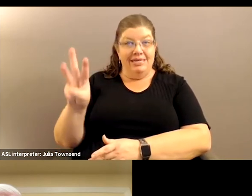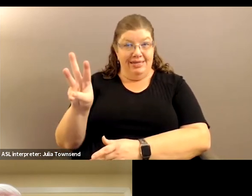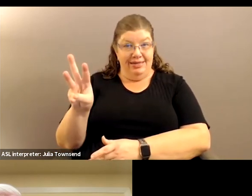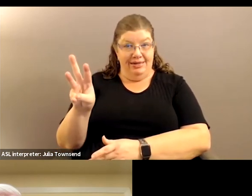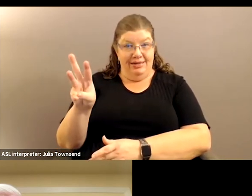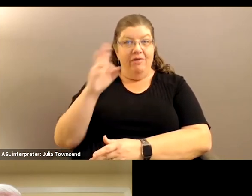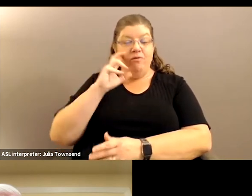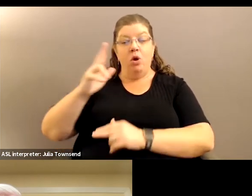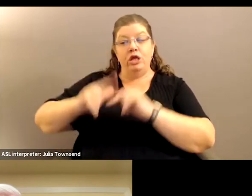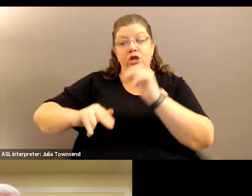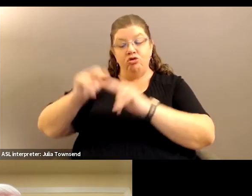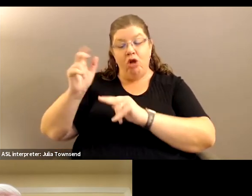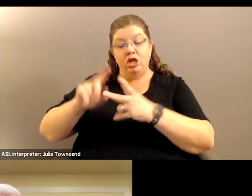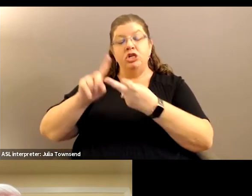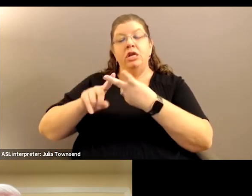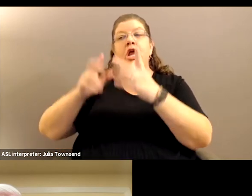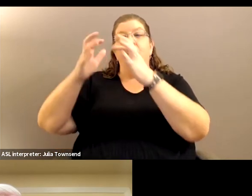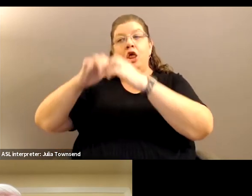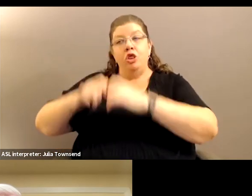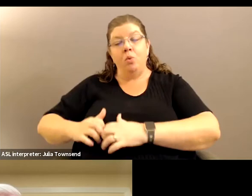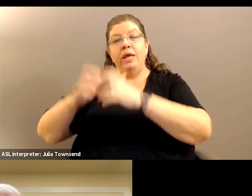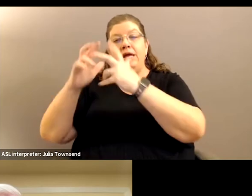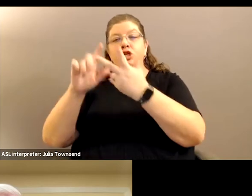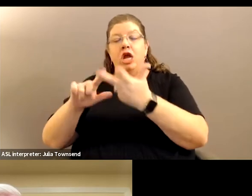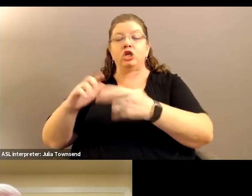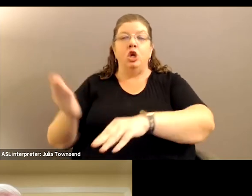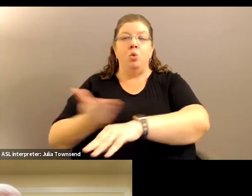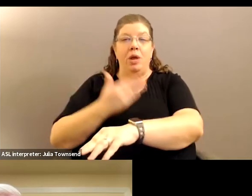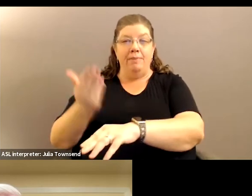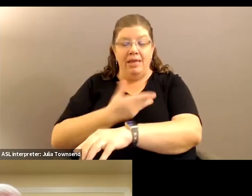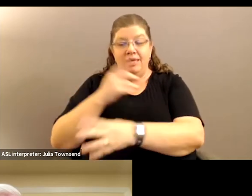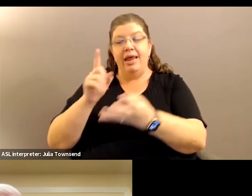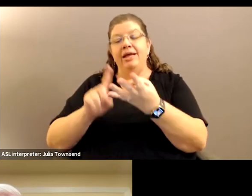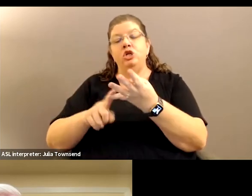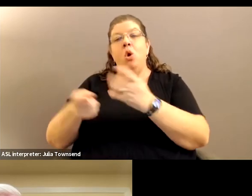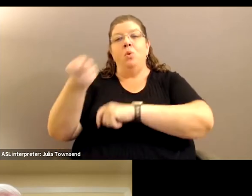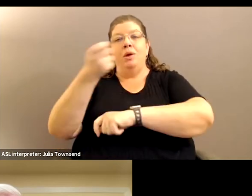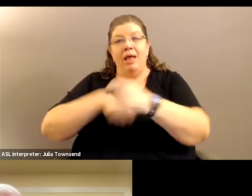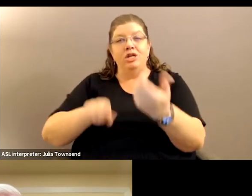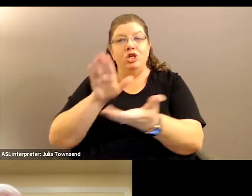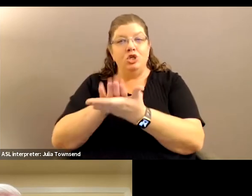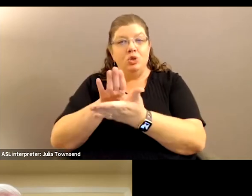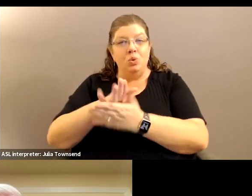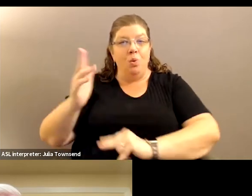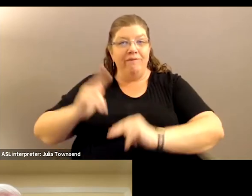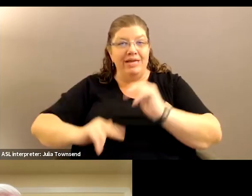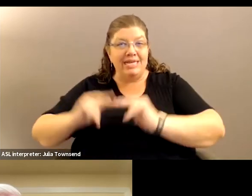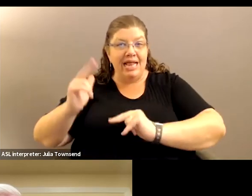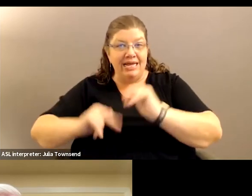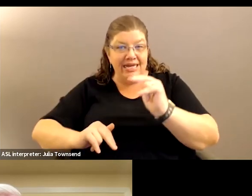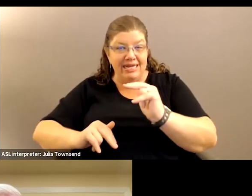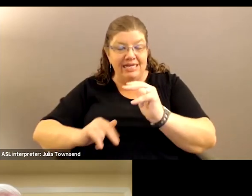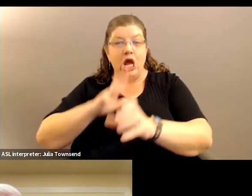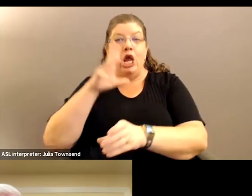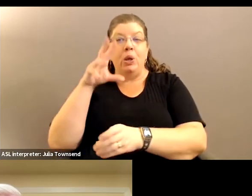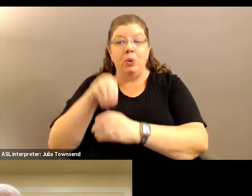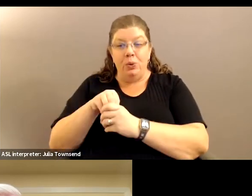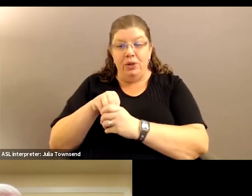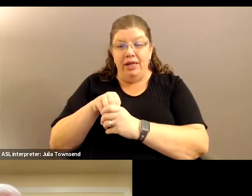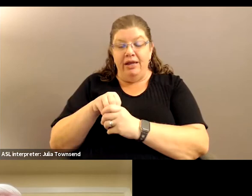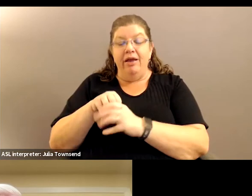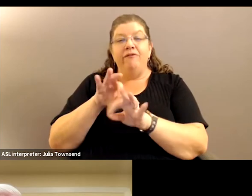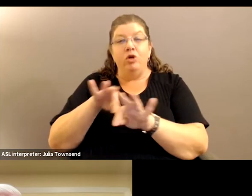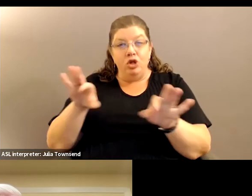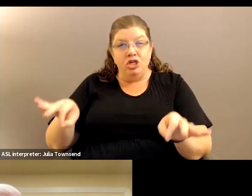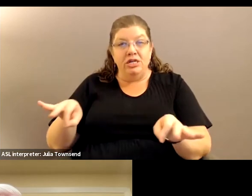for the construction reconstruction rehabilitation or replacement of school facilities including the furnishing